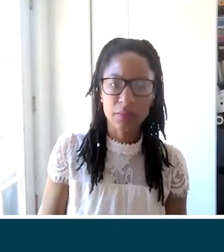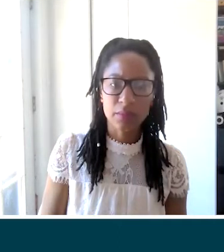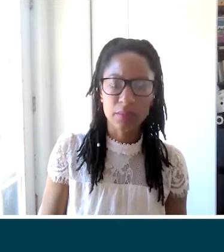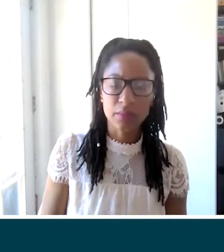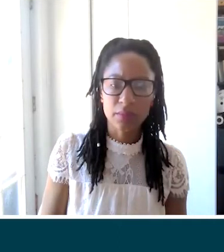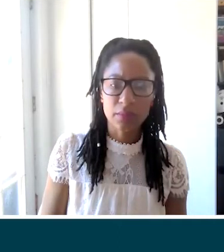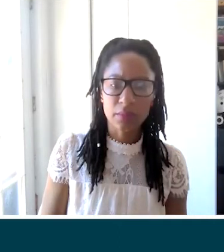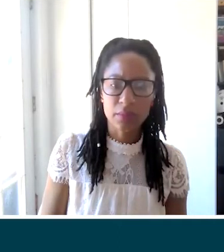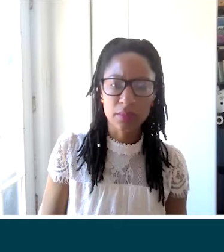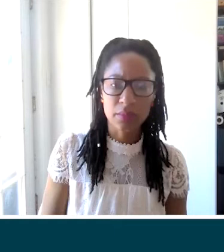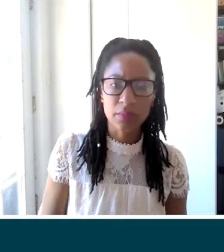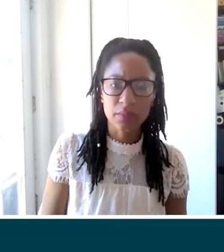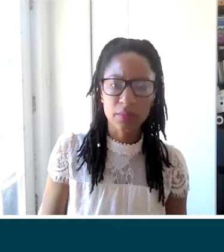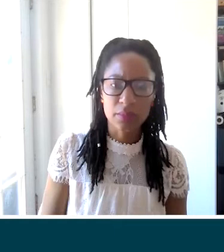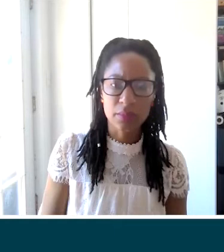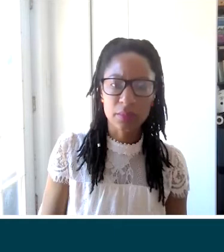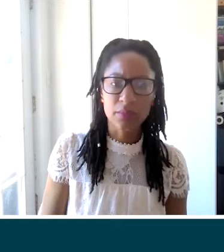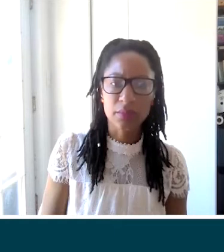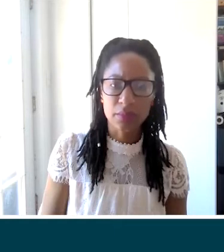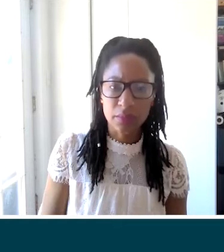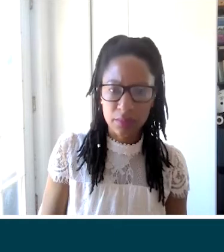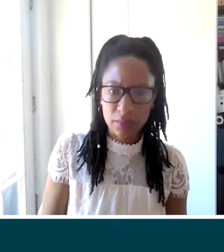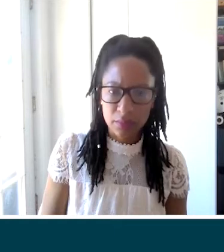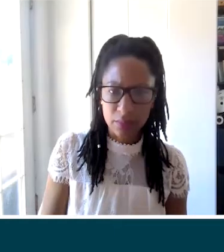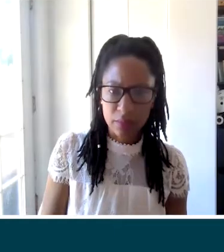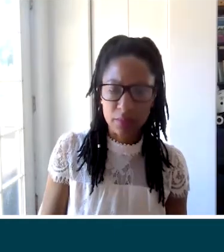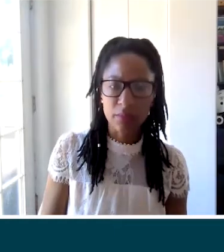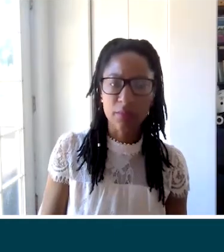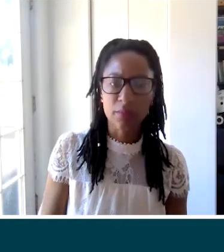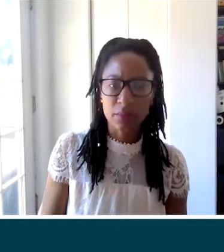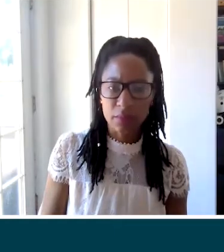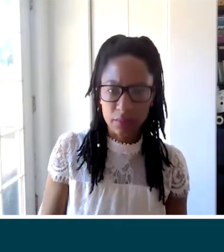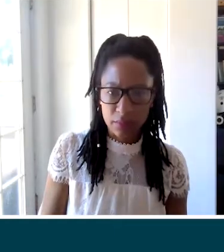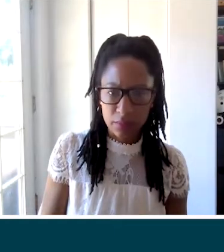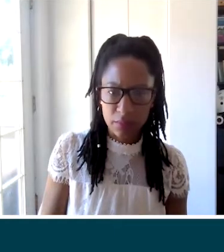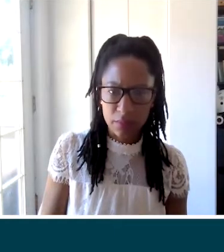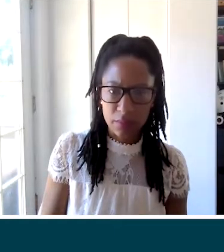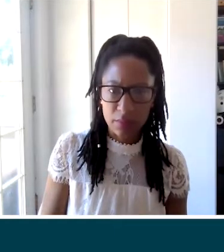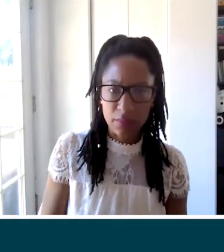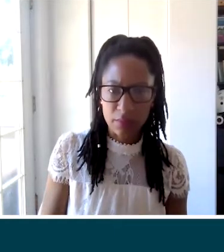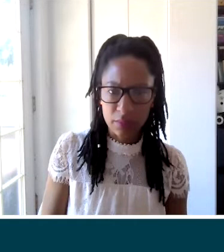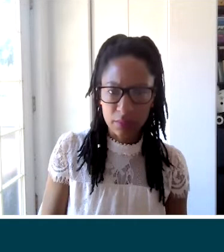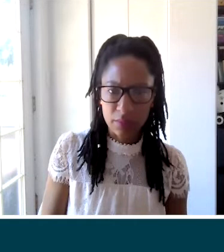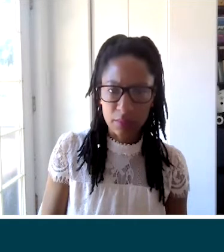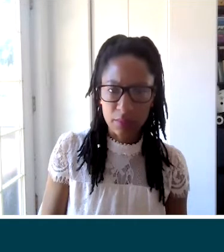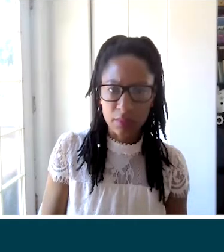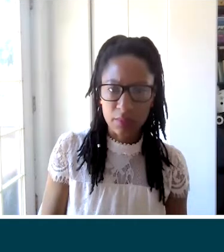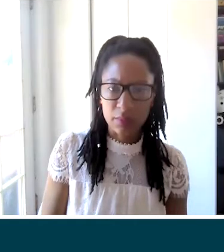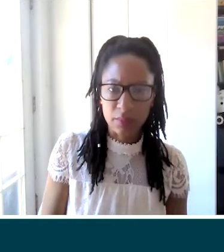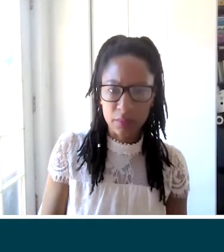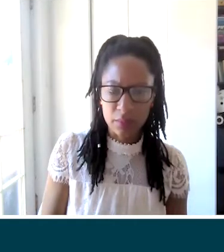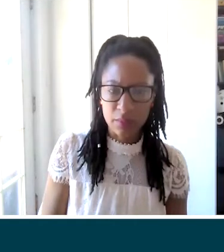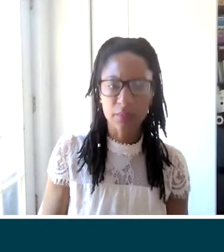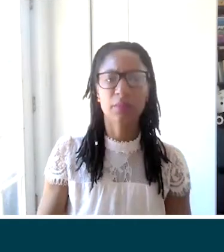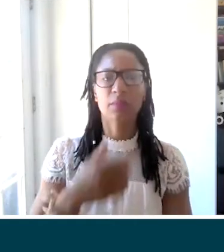a lot of times internally or externally to do it. And I think we have to learn how to put that internal pressure on